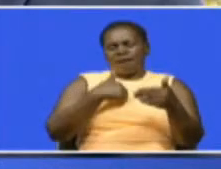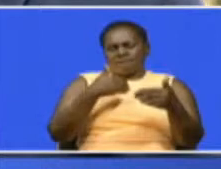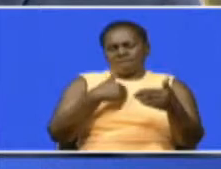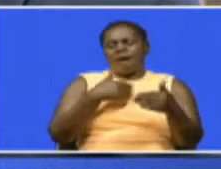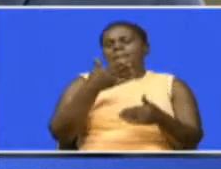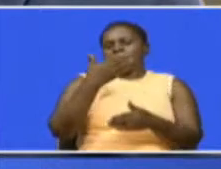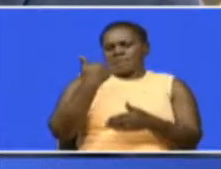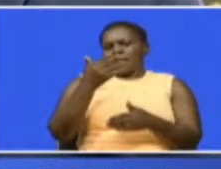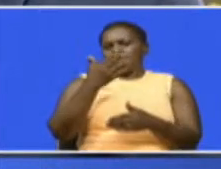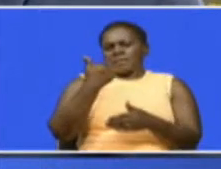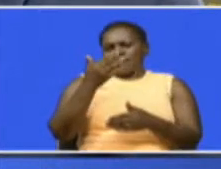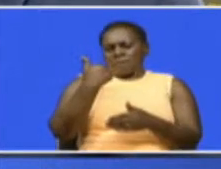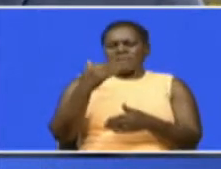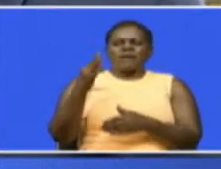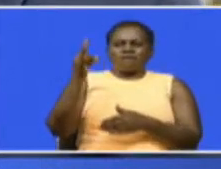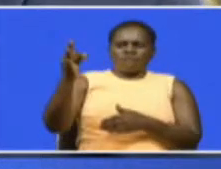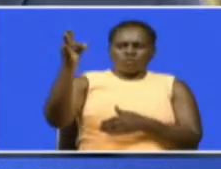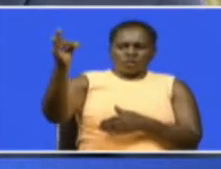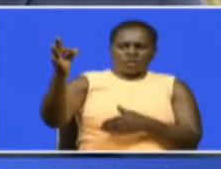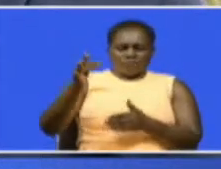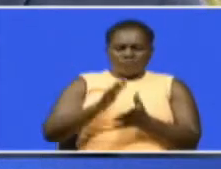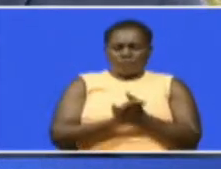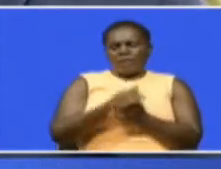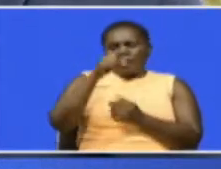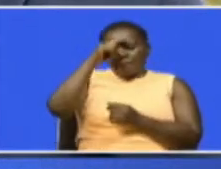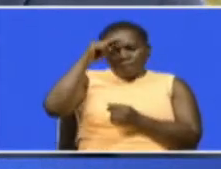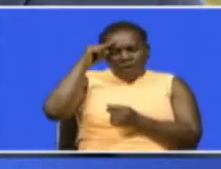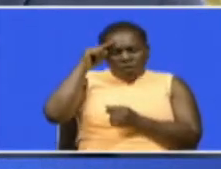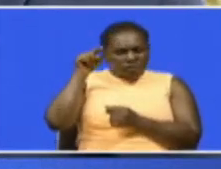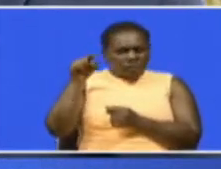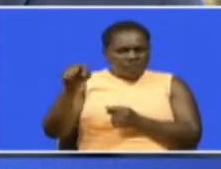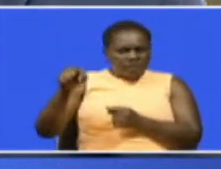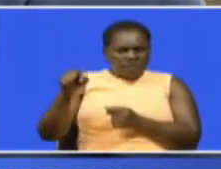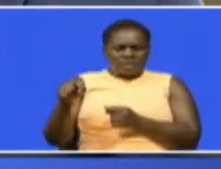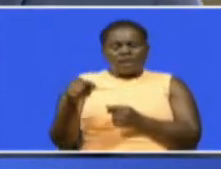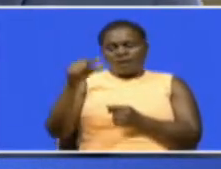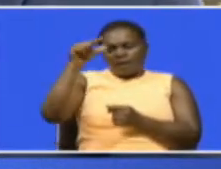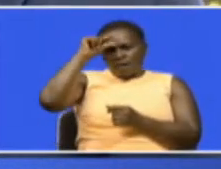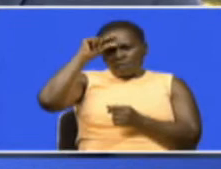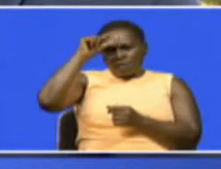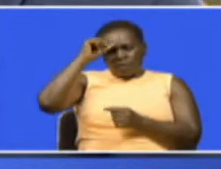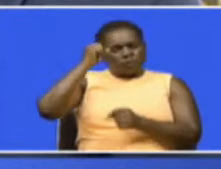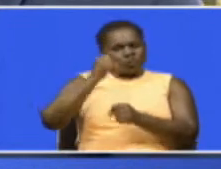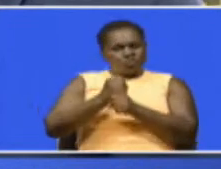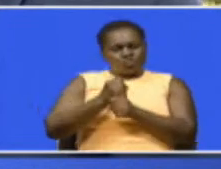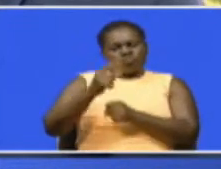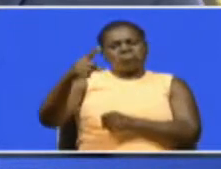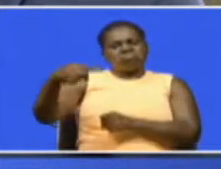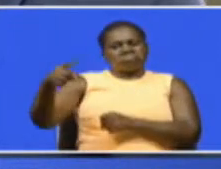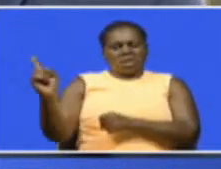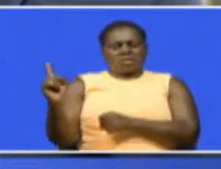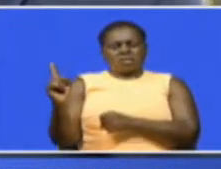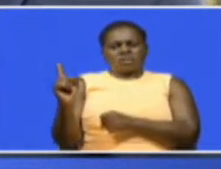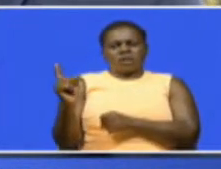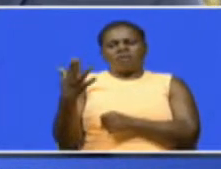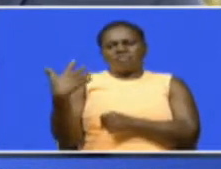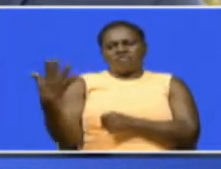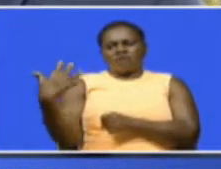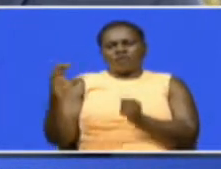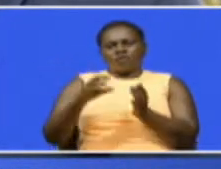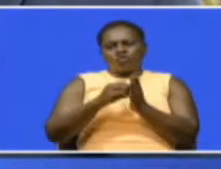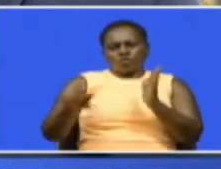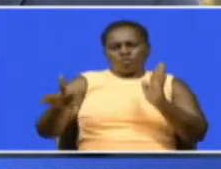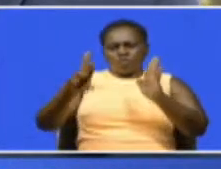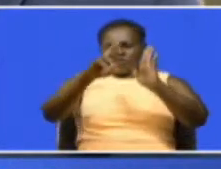things are going to get better. And because of this, the government has done the right thing to remove some